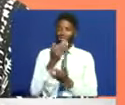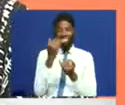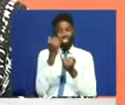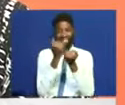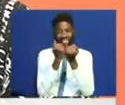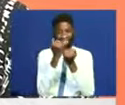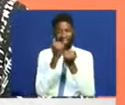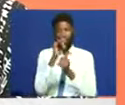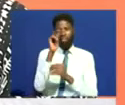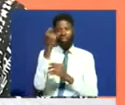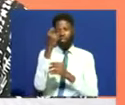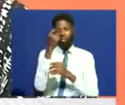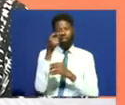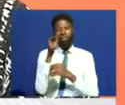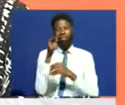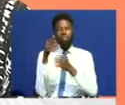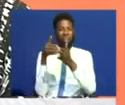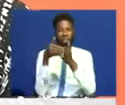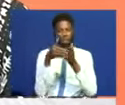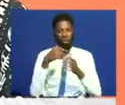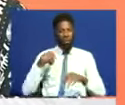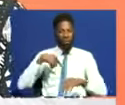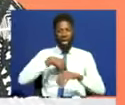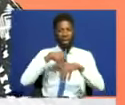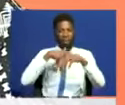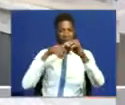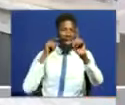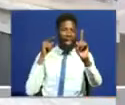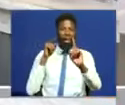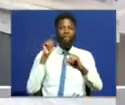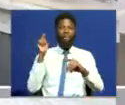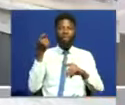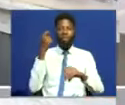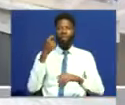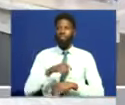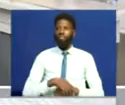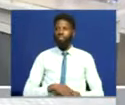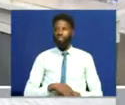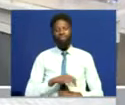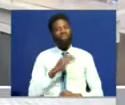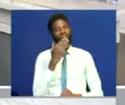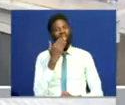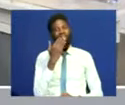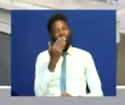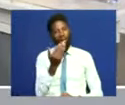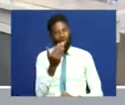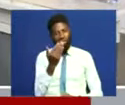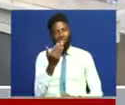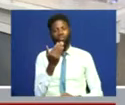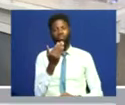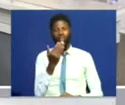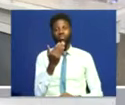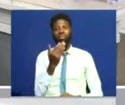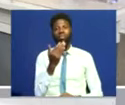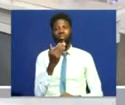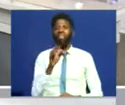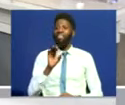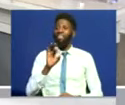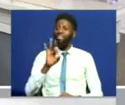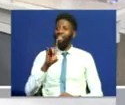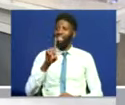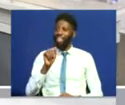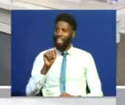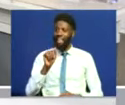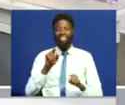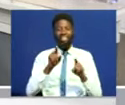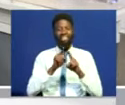are marching for women. And to stop this. Thank you so much. And of course, it's not just Usikimi. Also, FIDA have issued